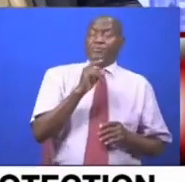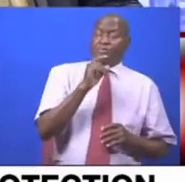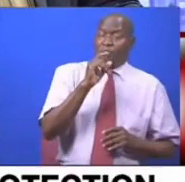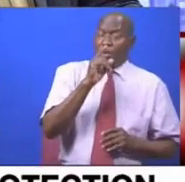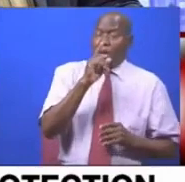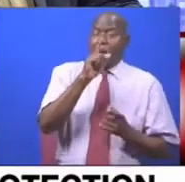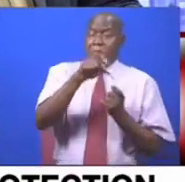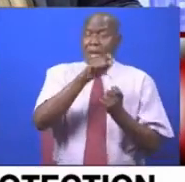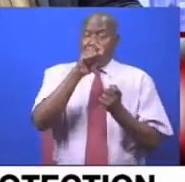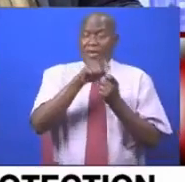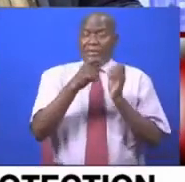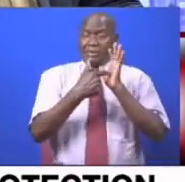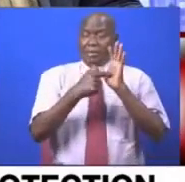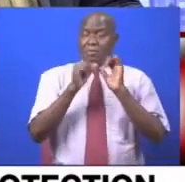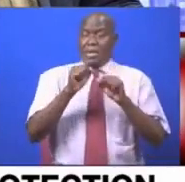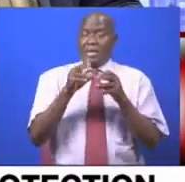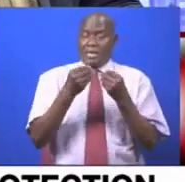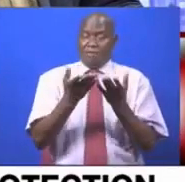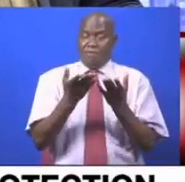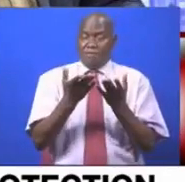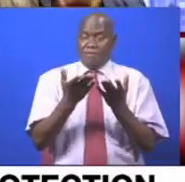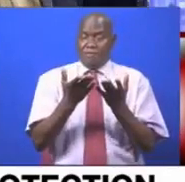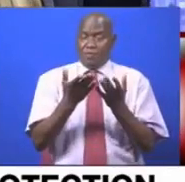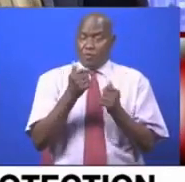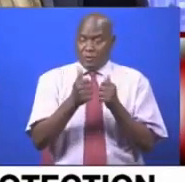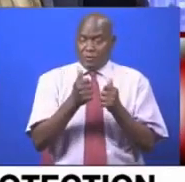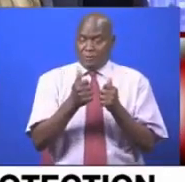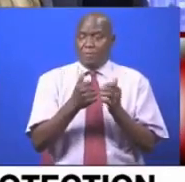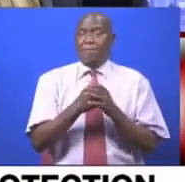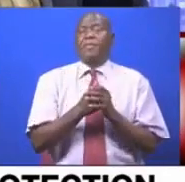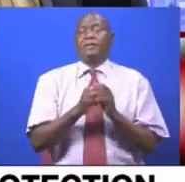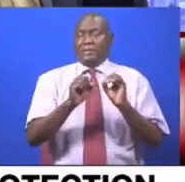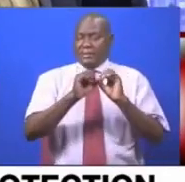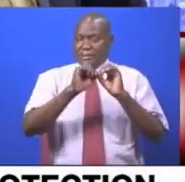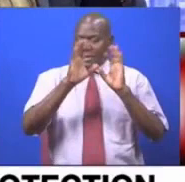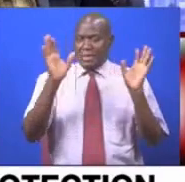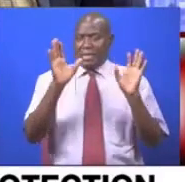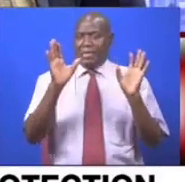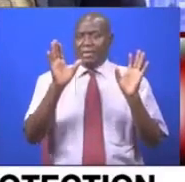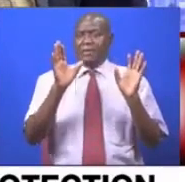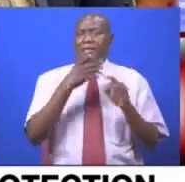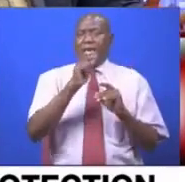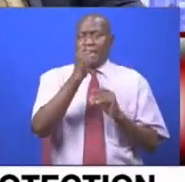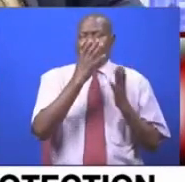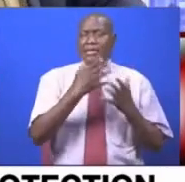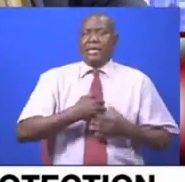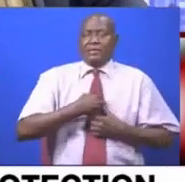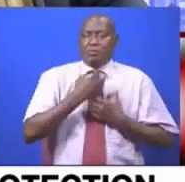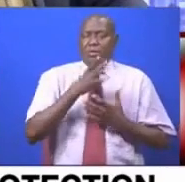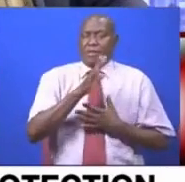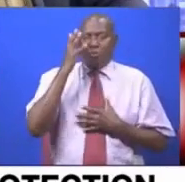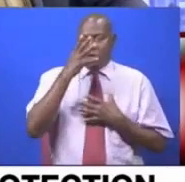a perfect example that I would give, a clear-cut example in where Kenyans expressed their